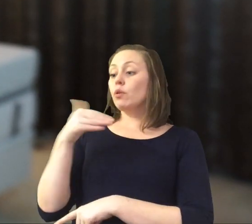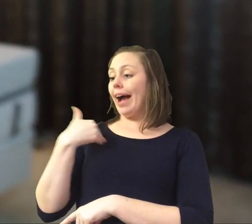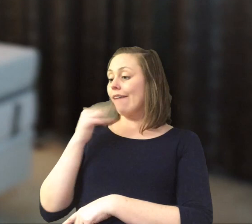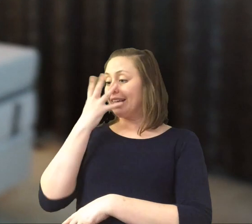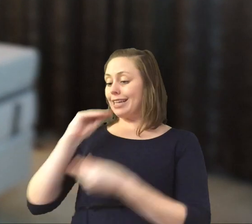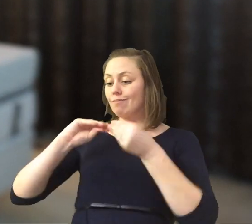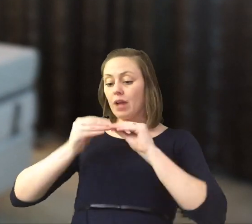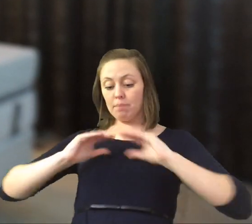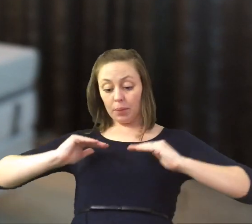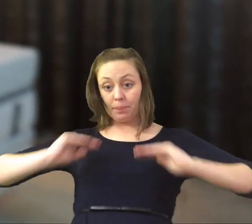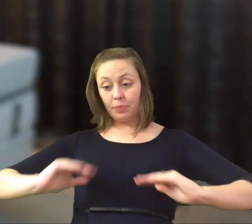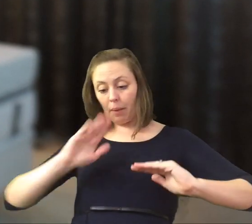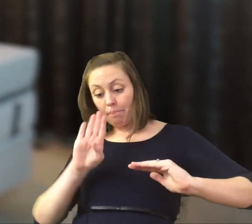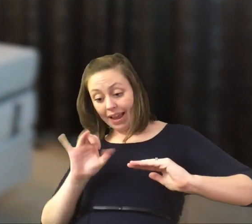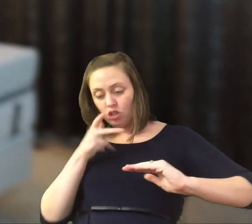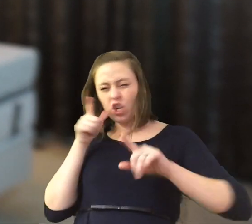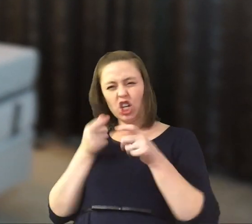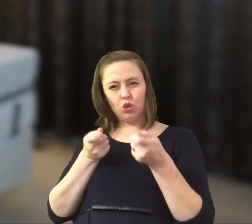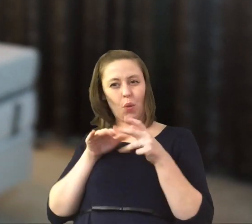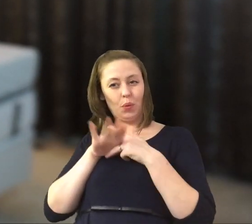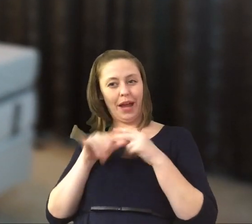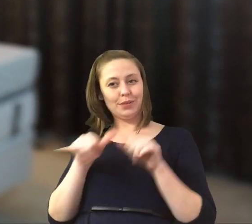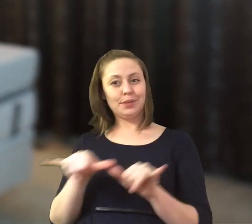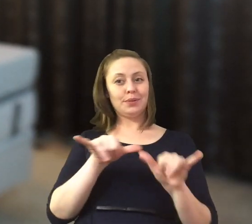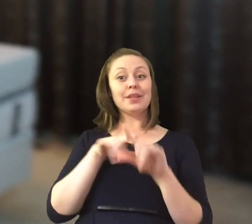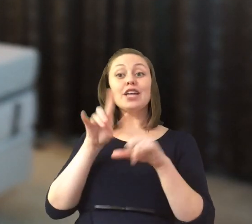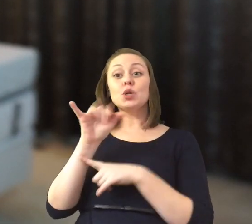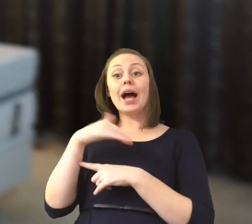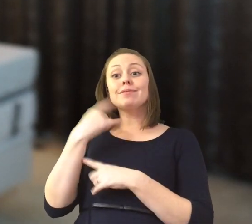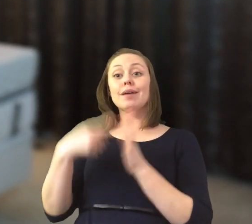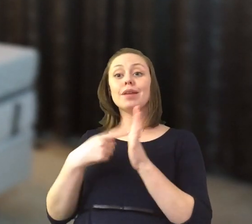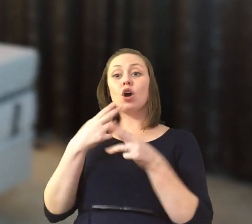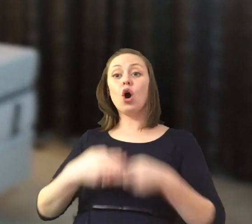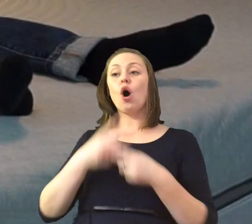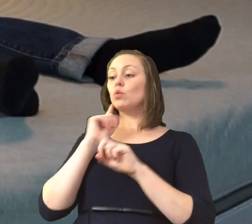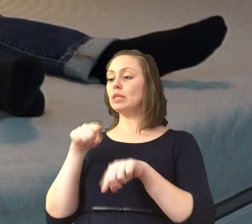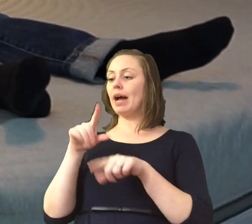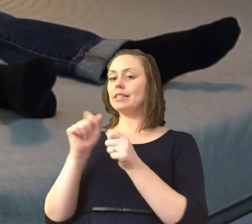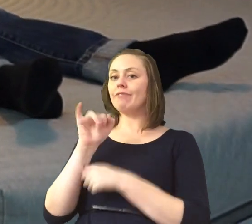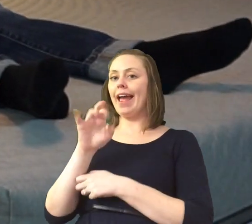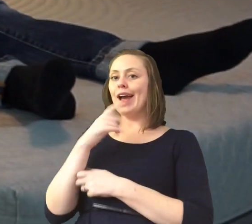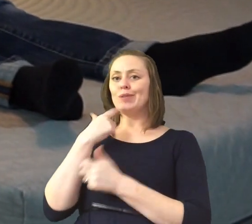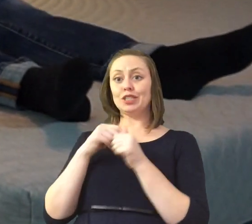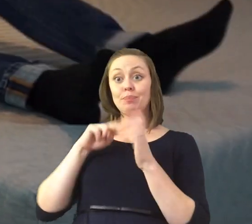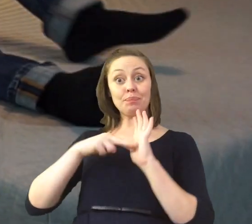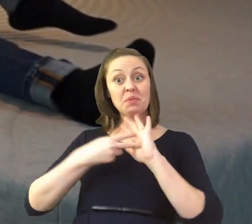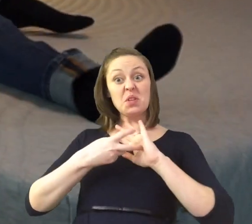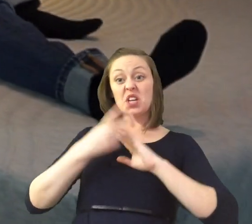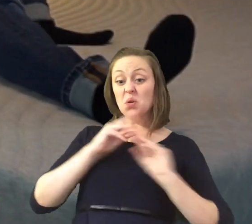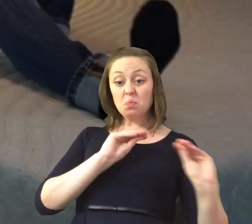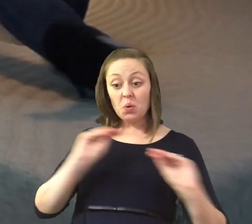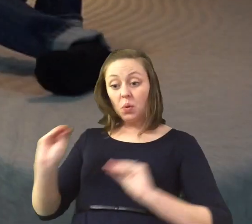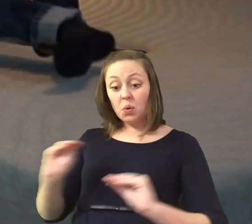number bases, you can control the base from there as well. They do have something called responsive air, which is when you